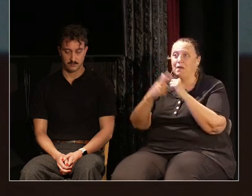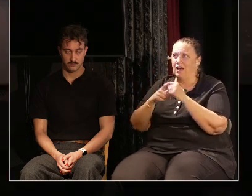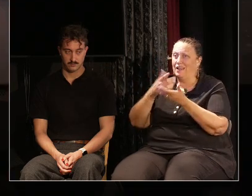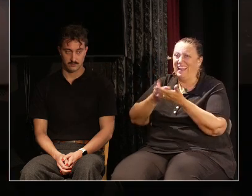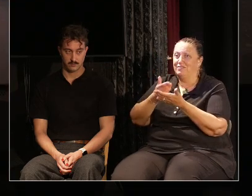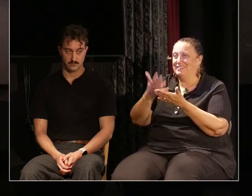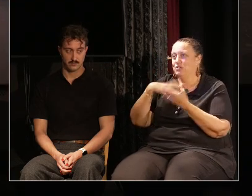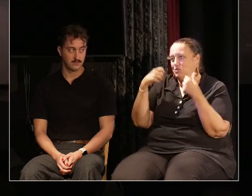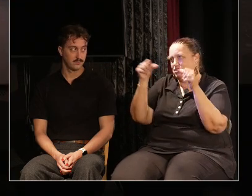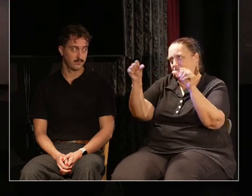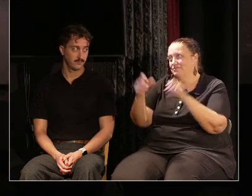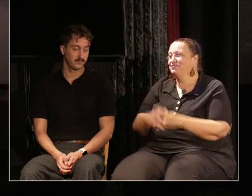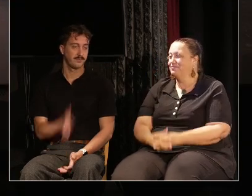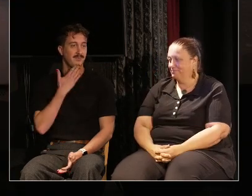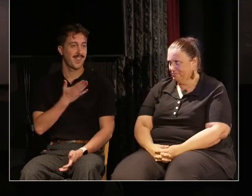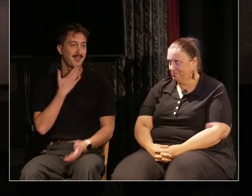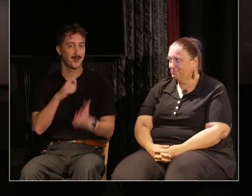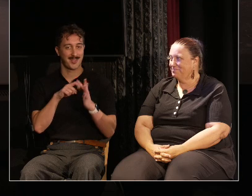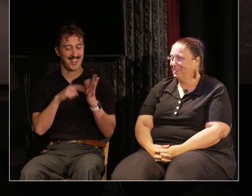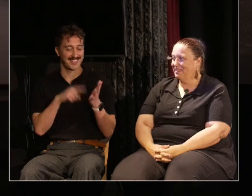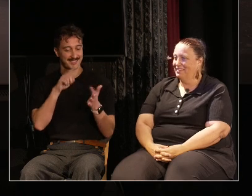well. Thank you, Kate.